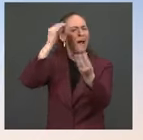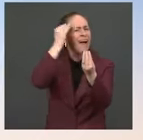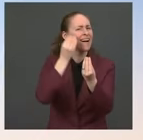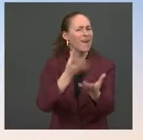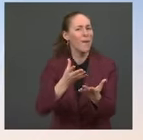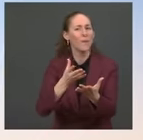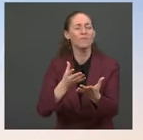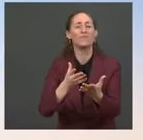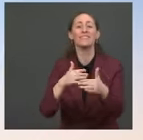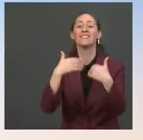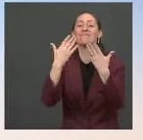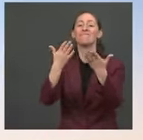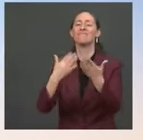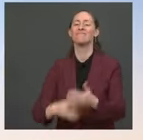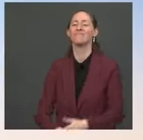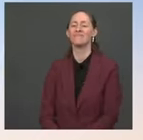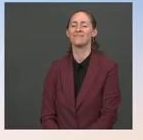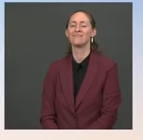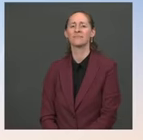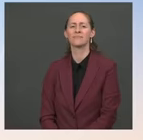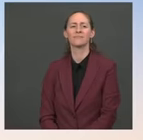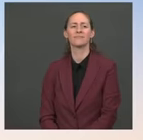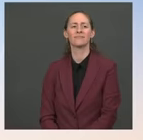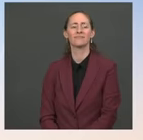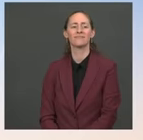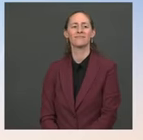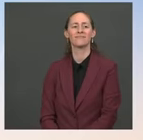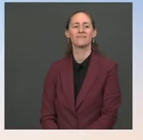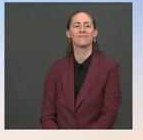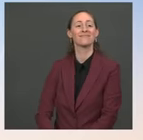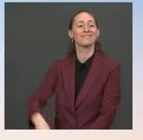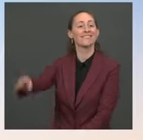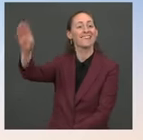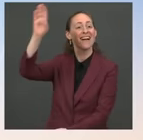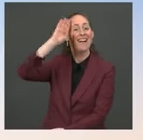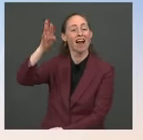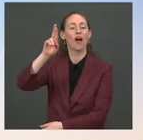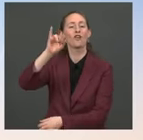us. We have here Rick Barrett from the Milwaukee Journal-Sentinel.